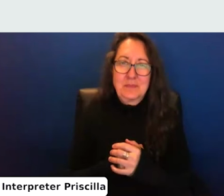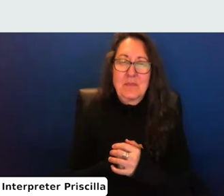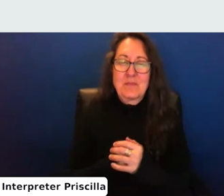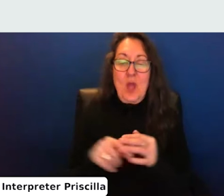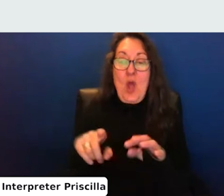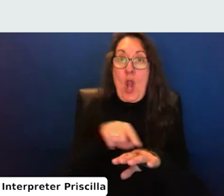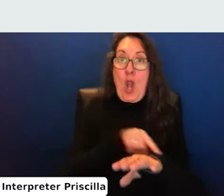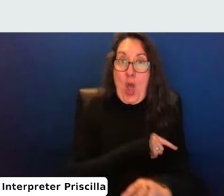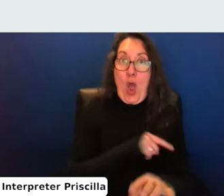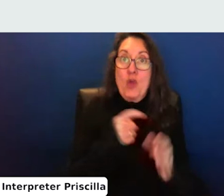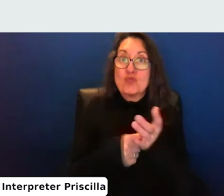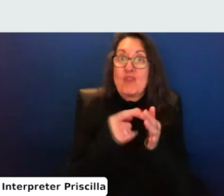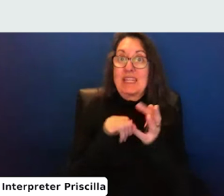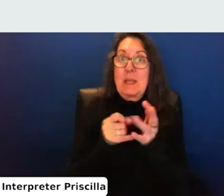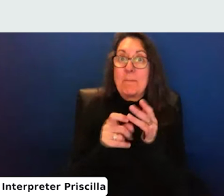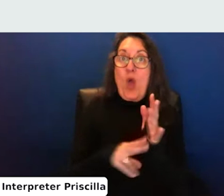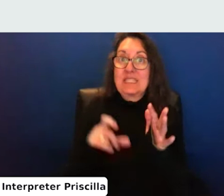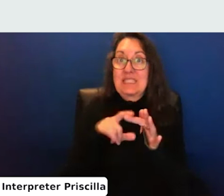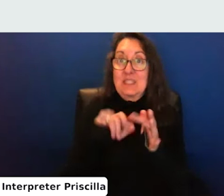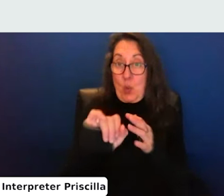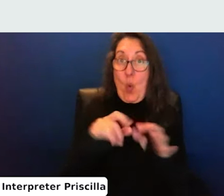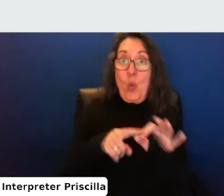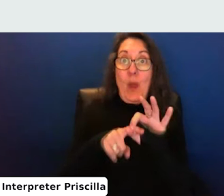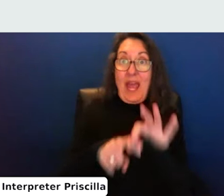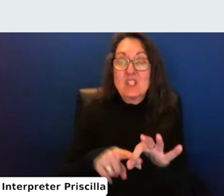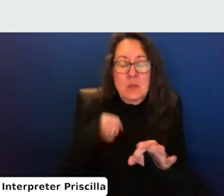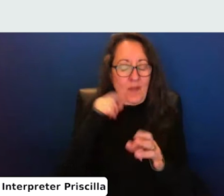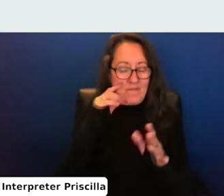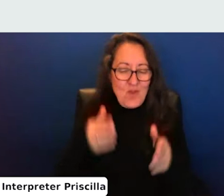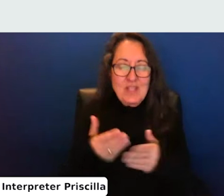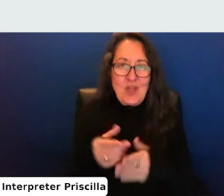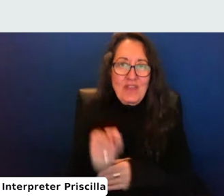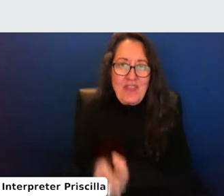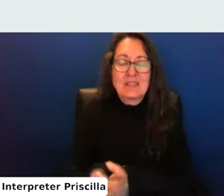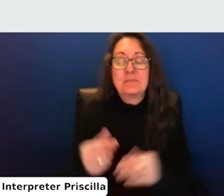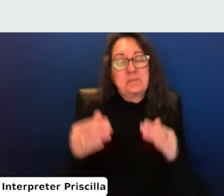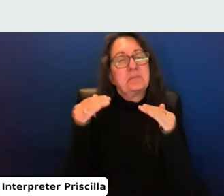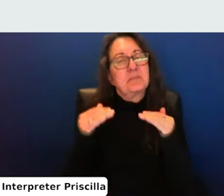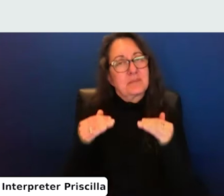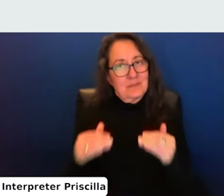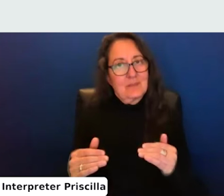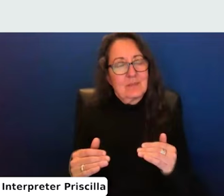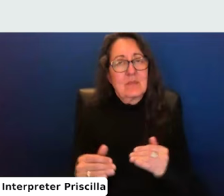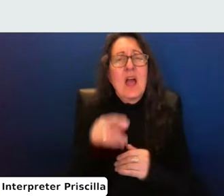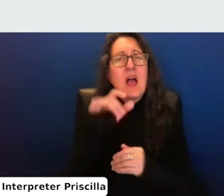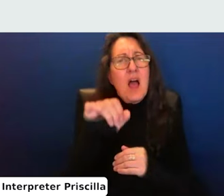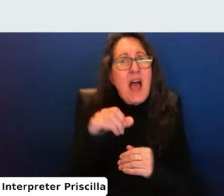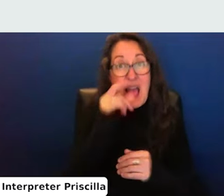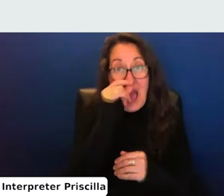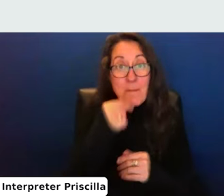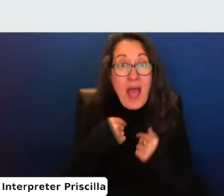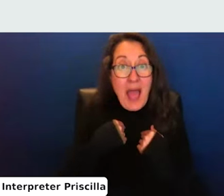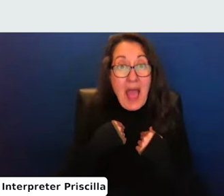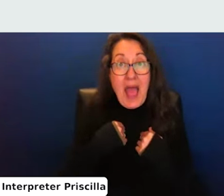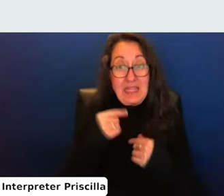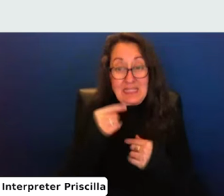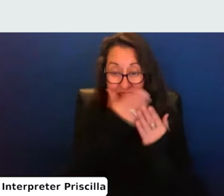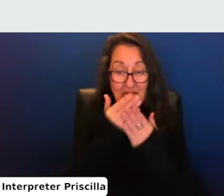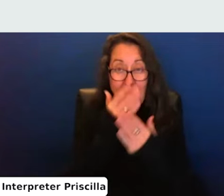Am I able to study part-time? Yes, we certainly support scholars who wish to study part-time. In this case,